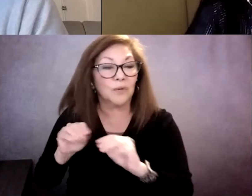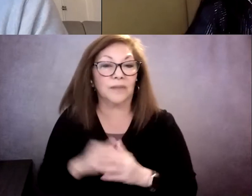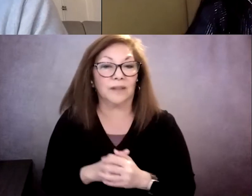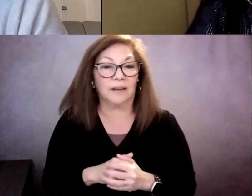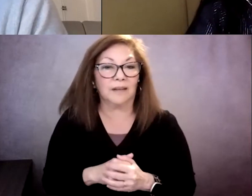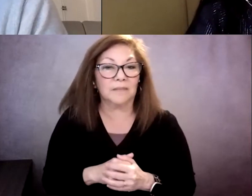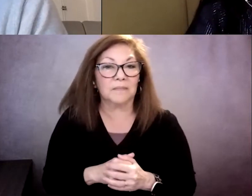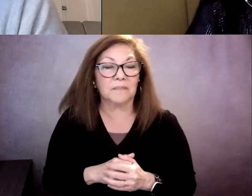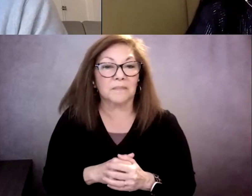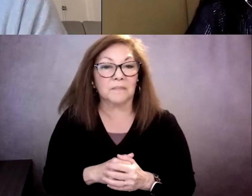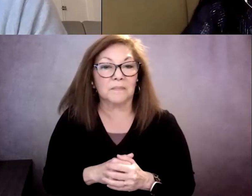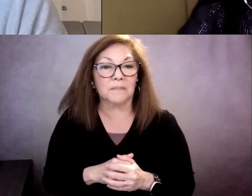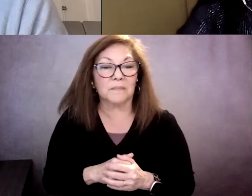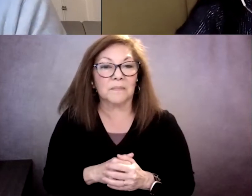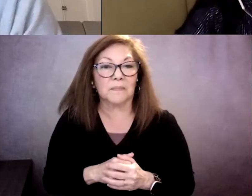their